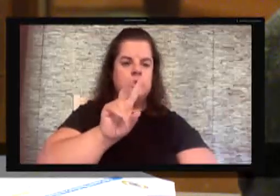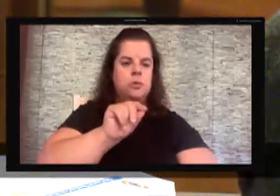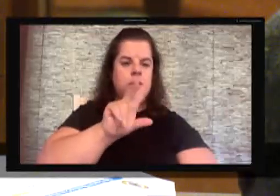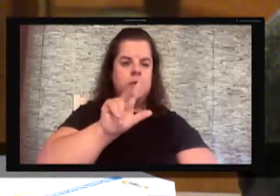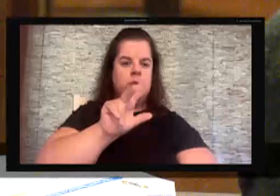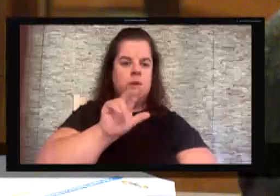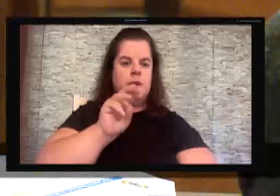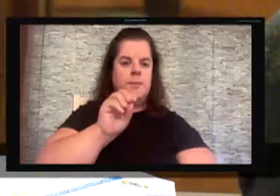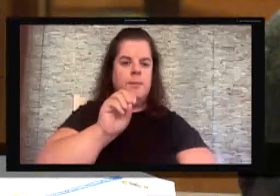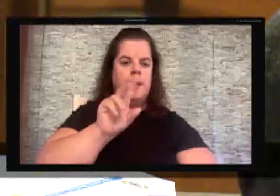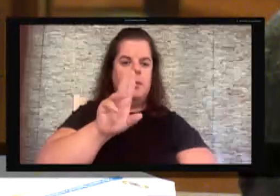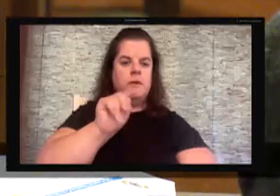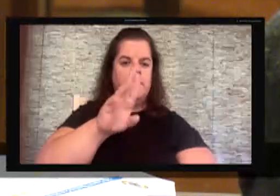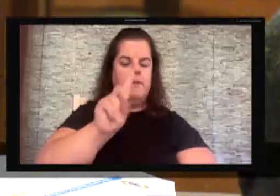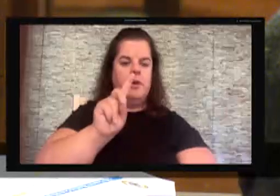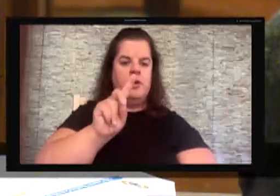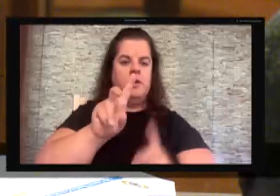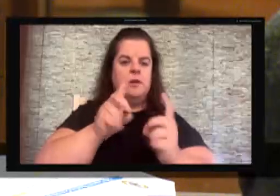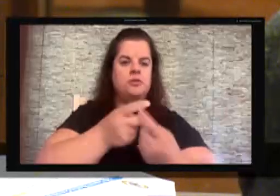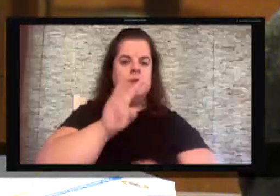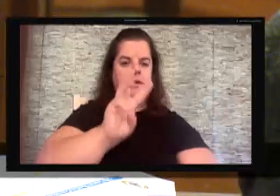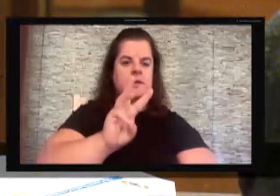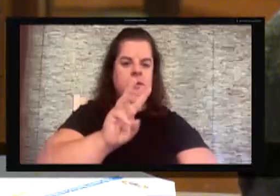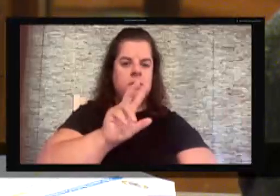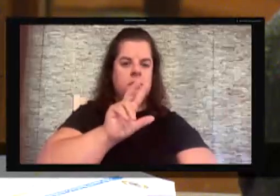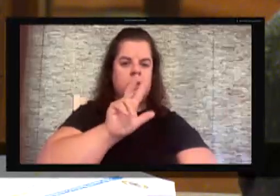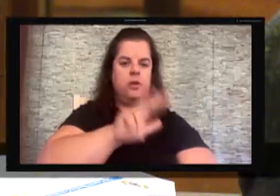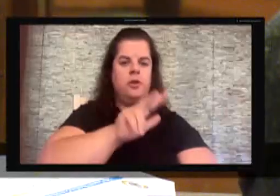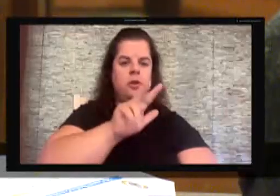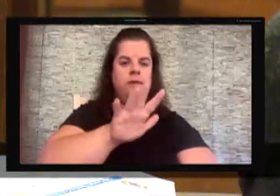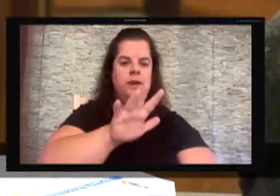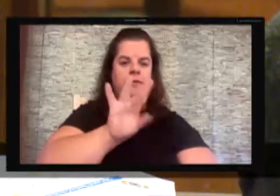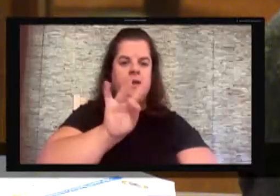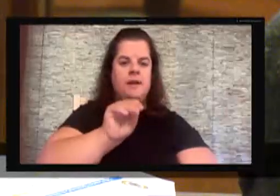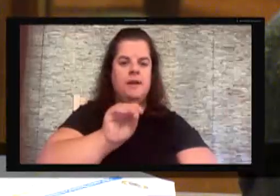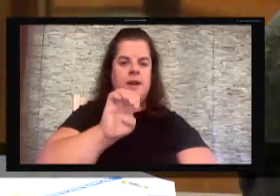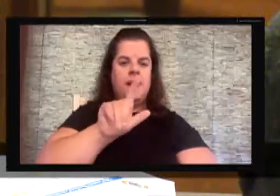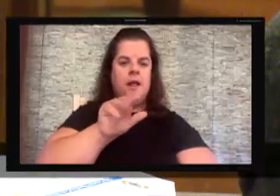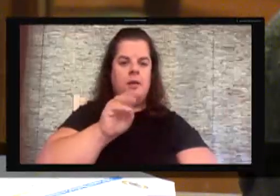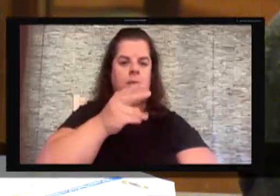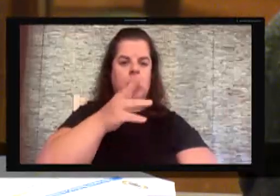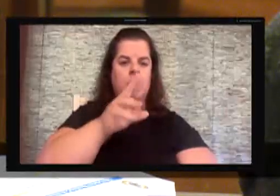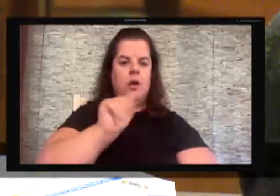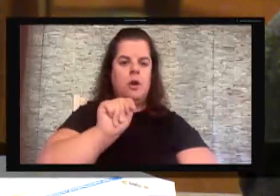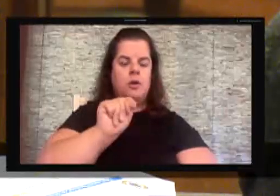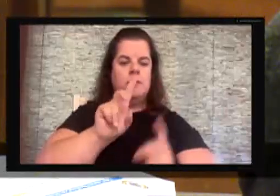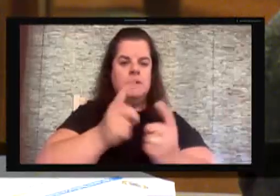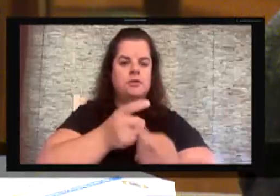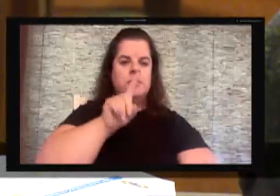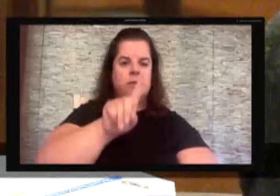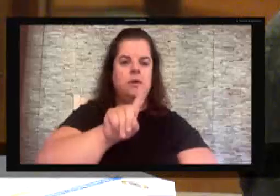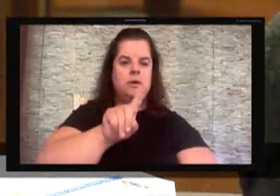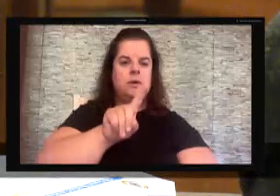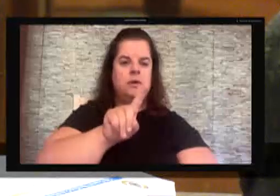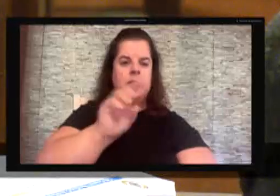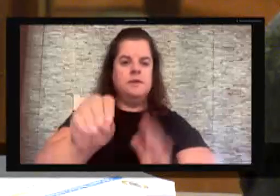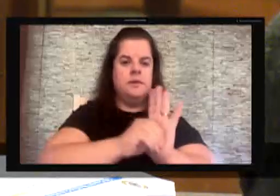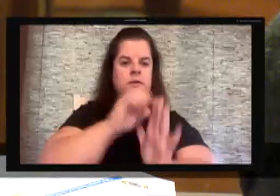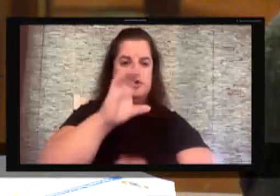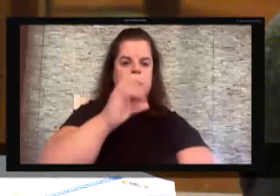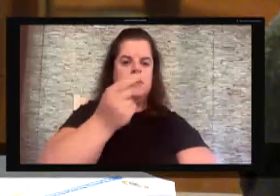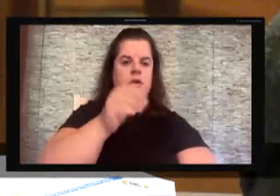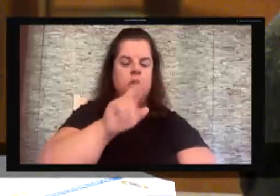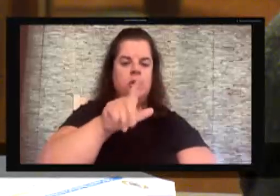Mountford Avenue, Council District 6, 3580 Elmhurst Avenue, Council District 1, 0 Charles Street,